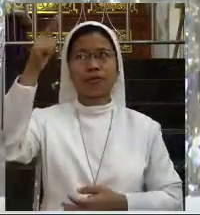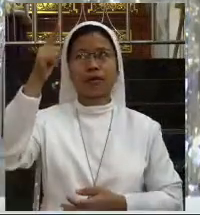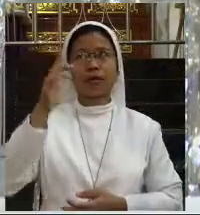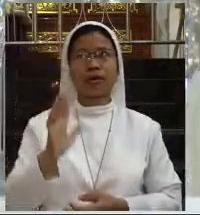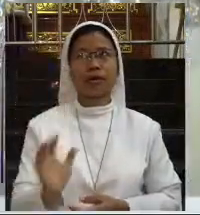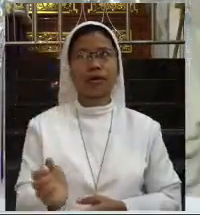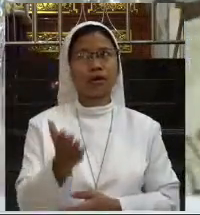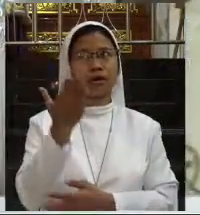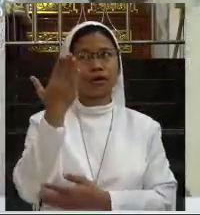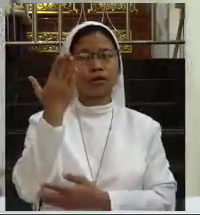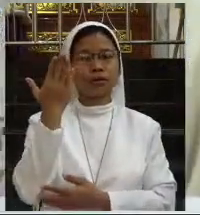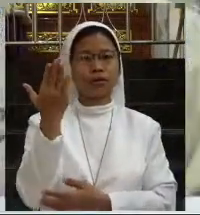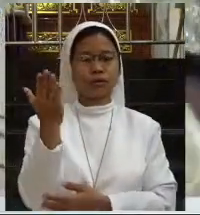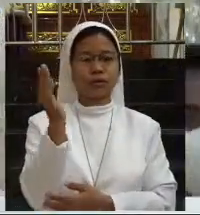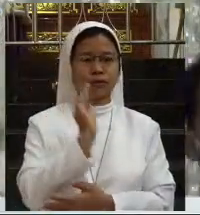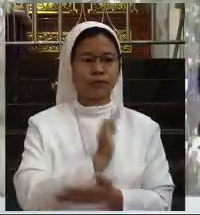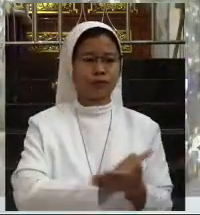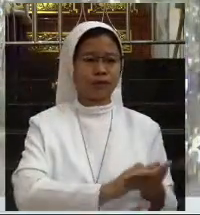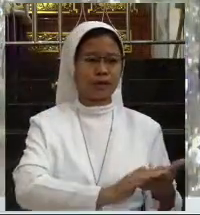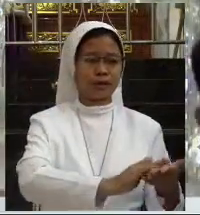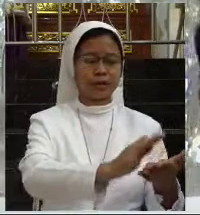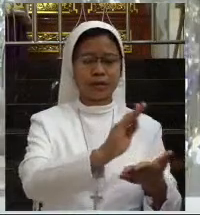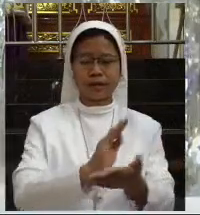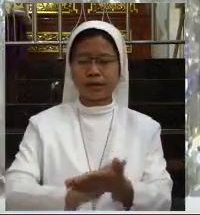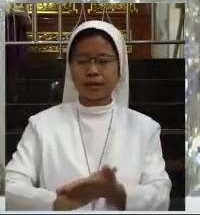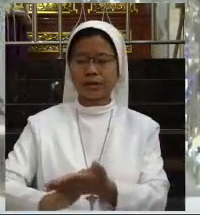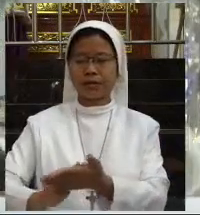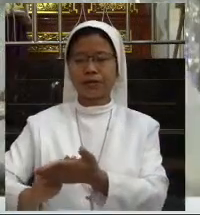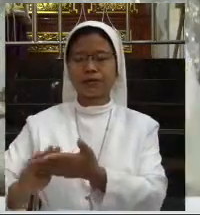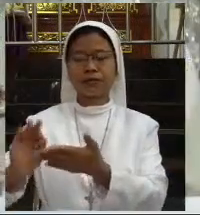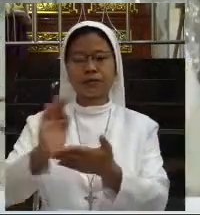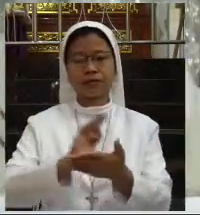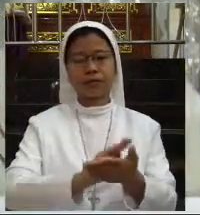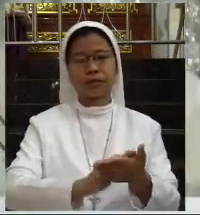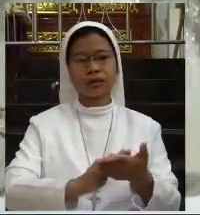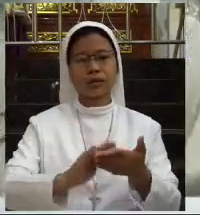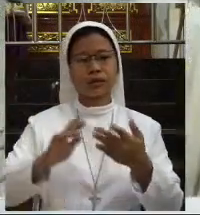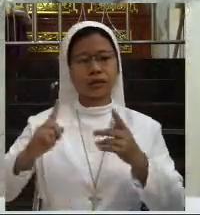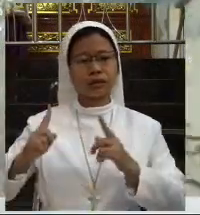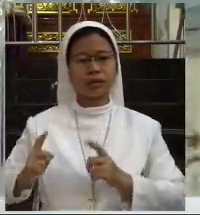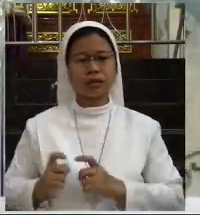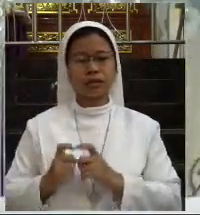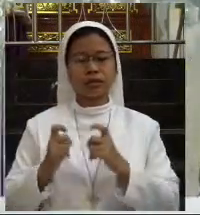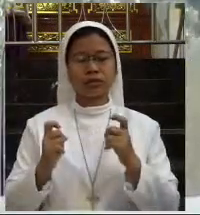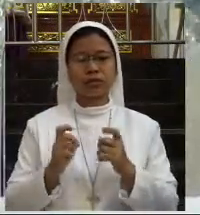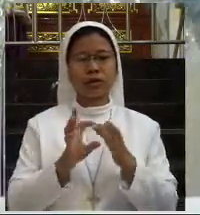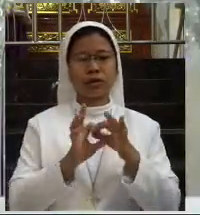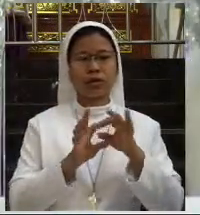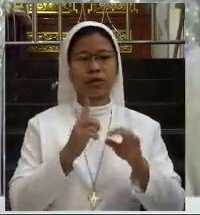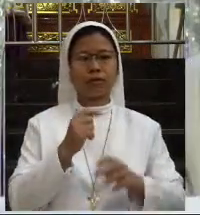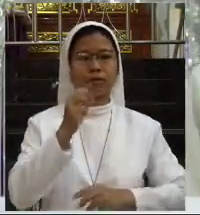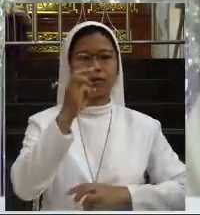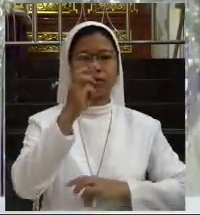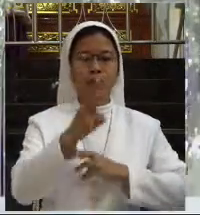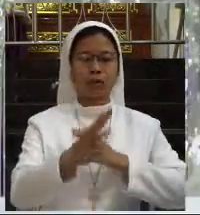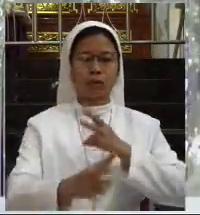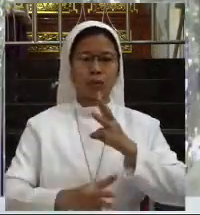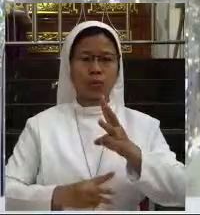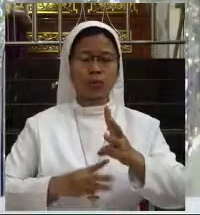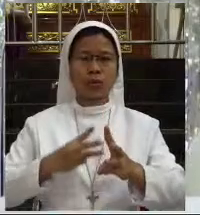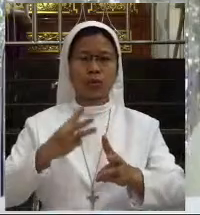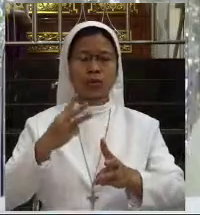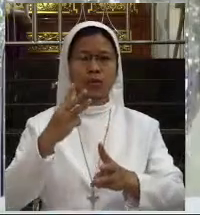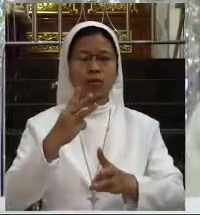of God, you take away the sins of the world.